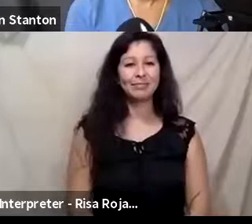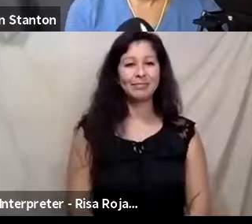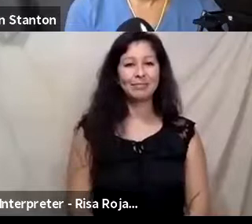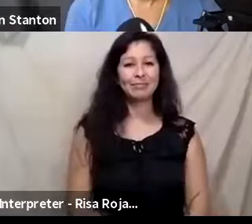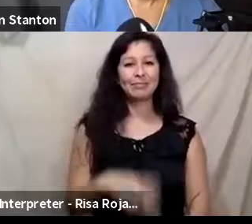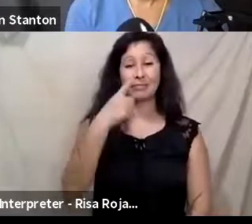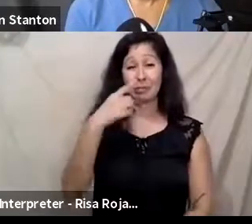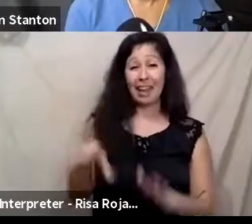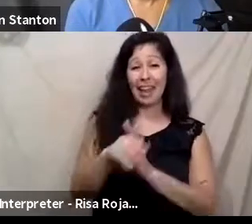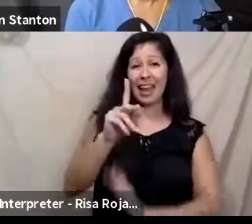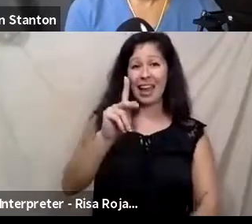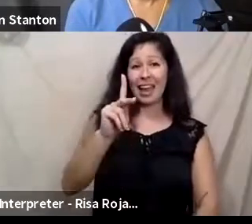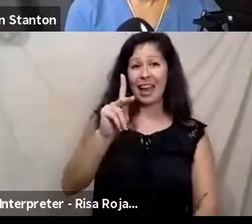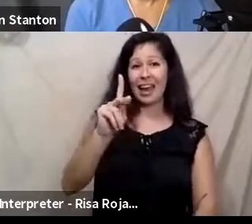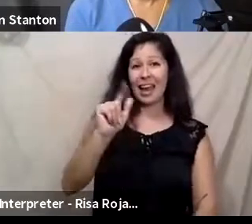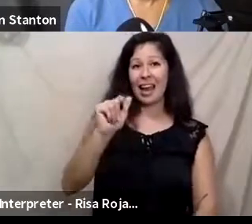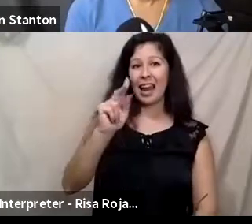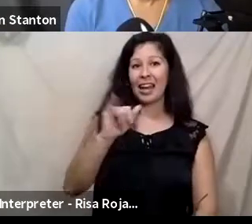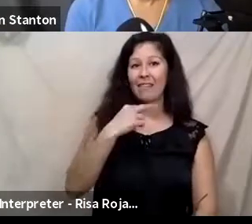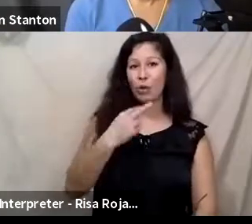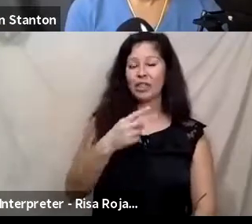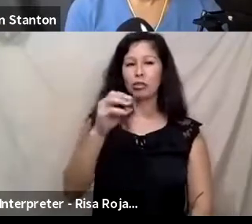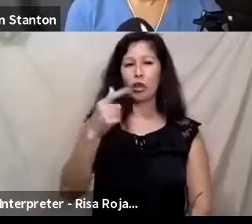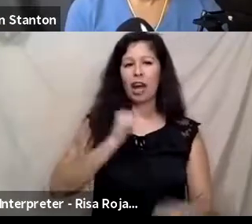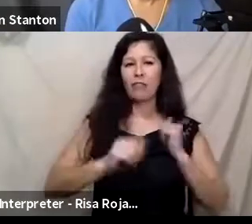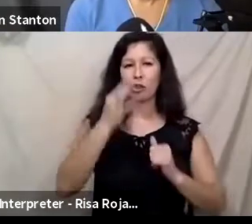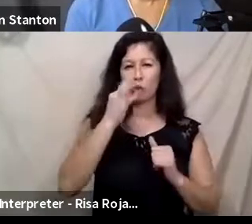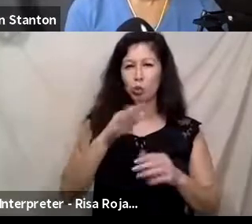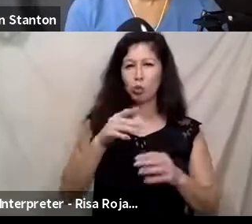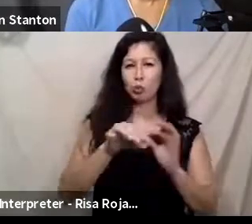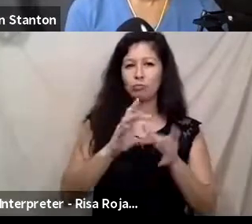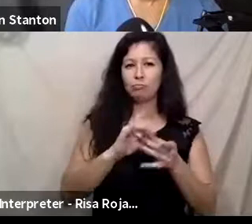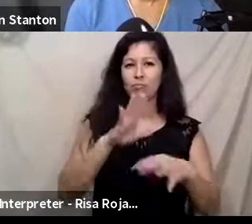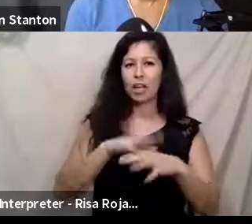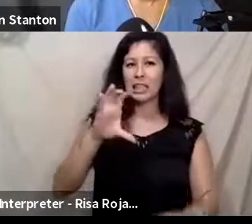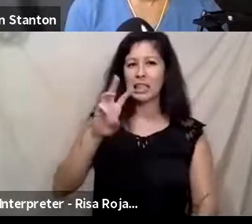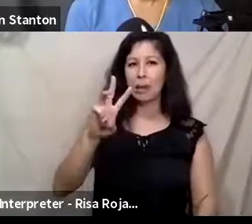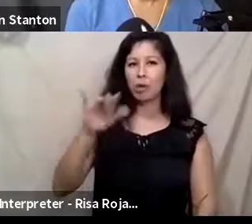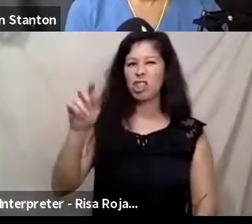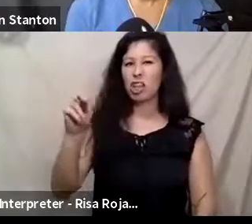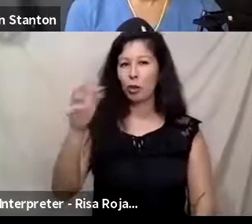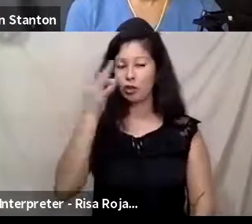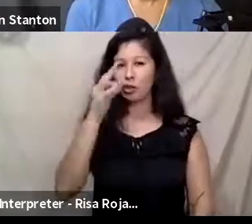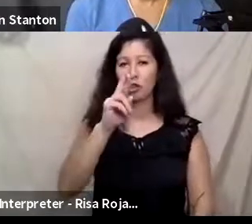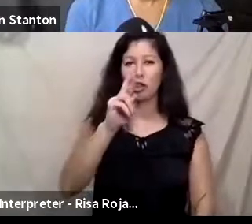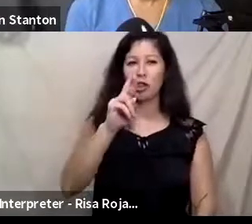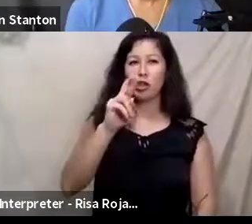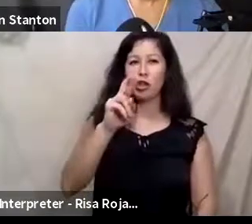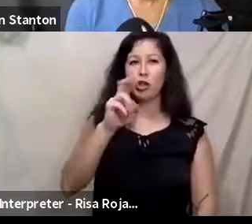If I may add to this, you know, so there's a show that's going to be coming out on CW in January that Renee Haynes